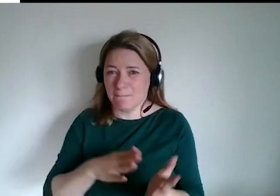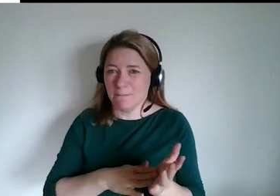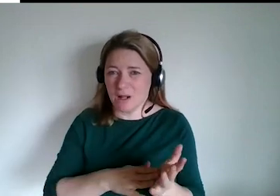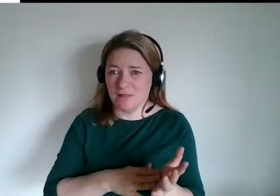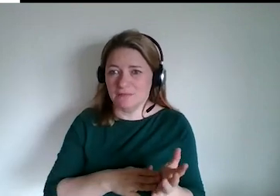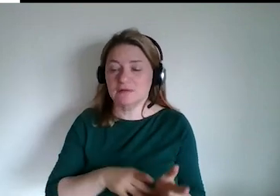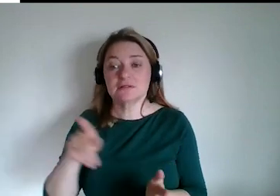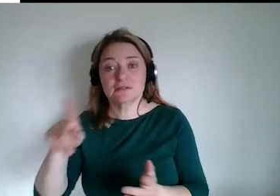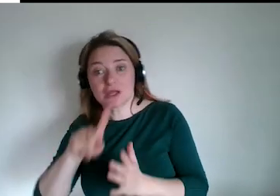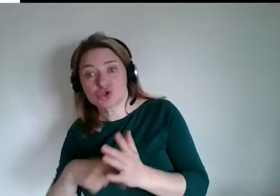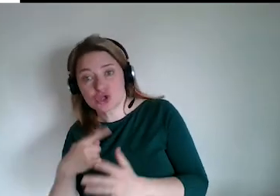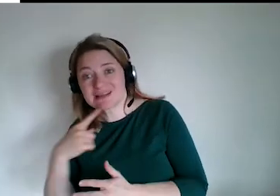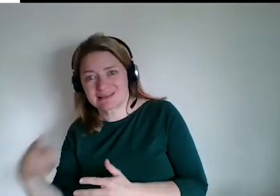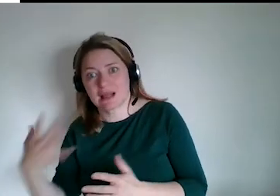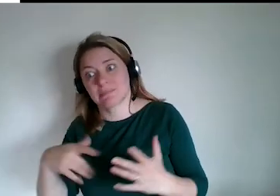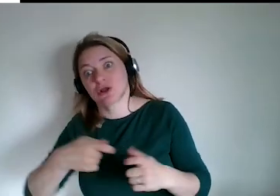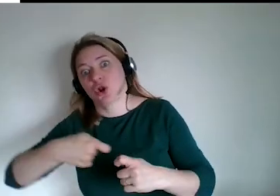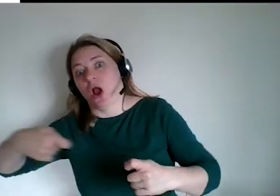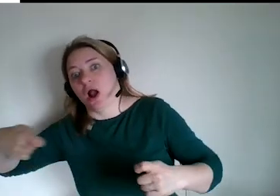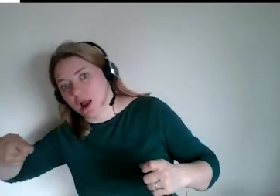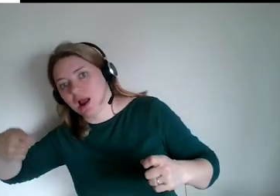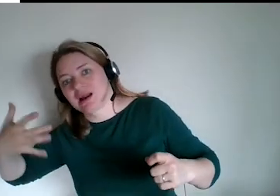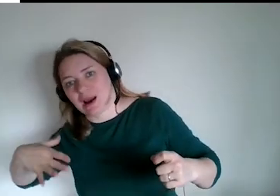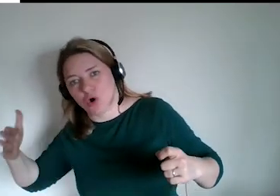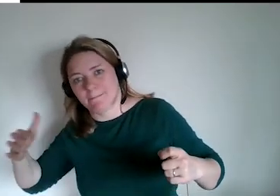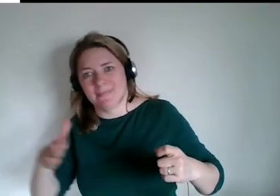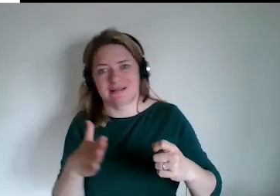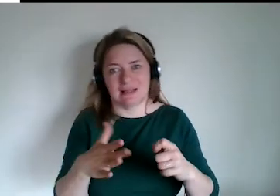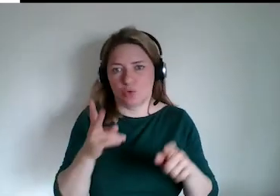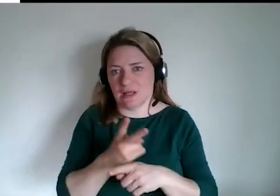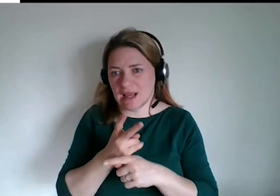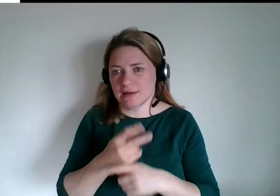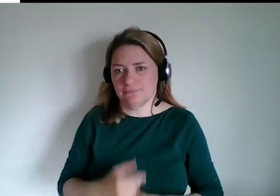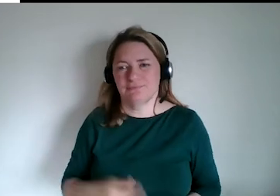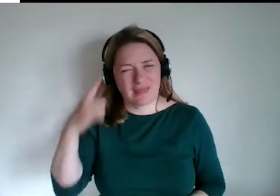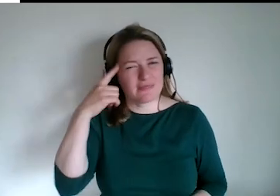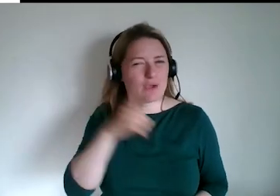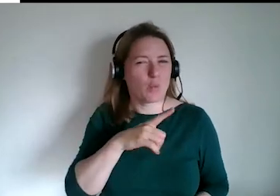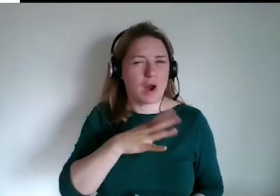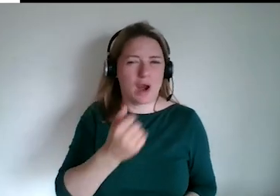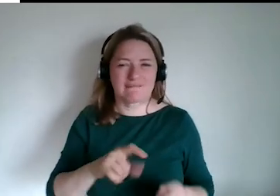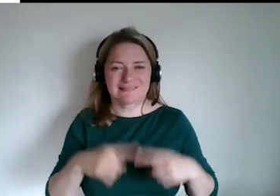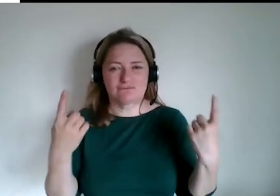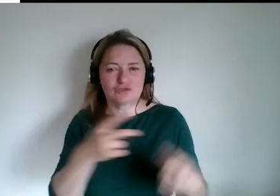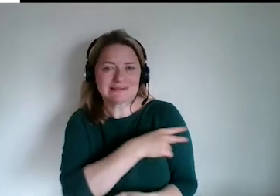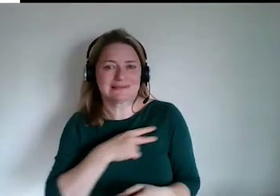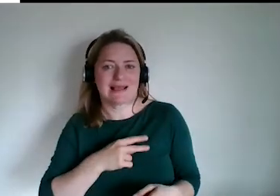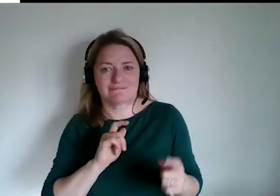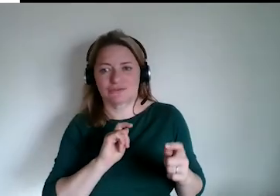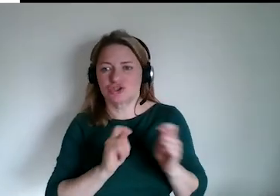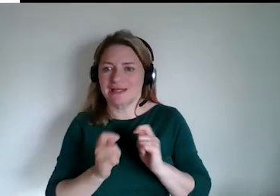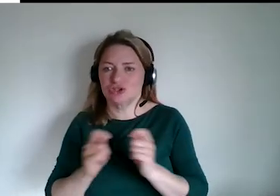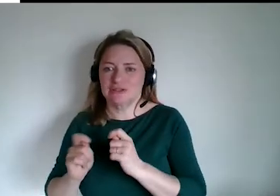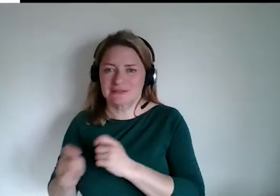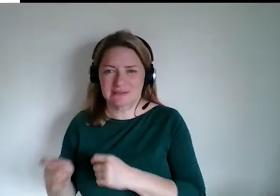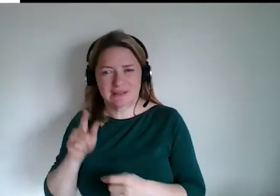bit longer and it's now coming back down again. Yeah. I think because of various staffing changes, so I think it went up, didn't it? But it